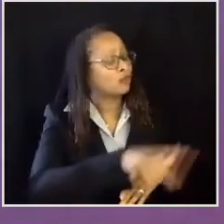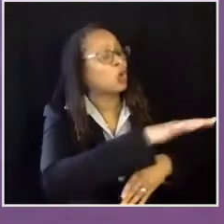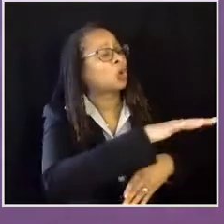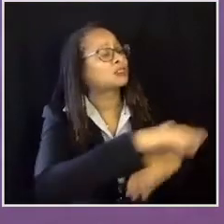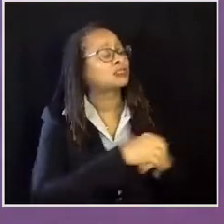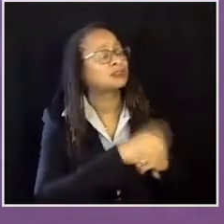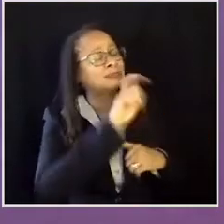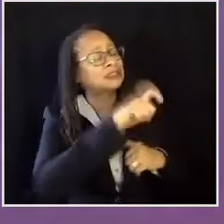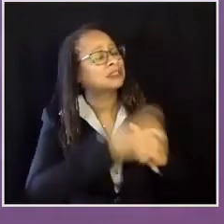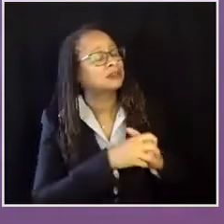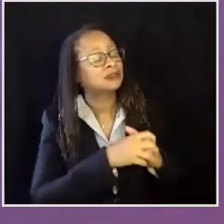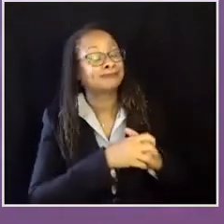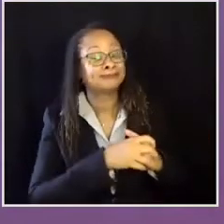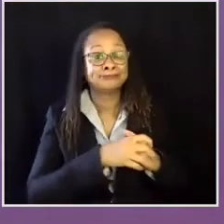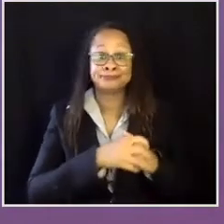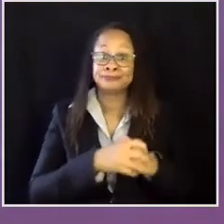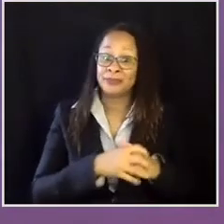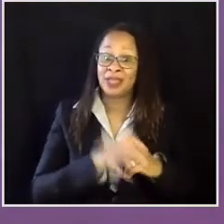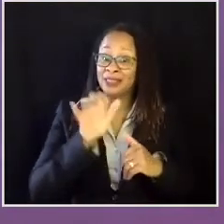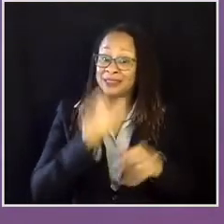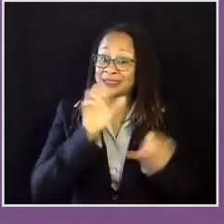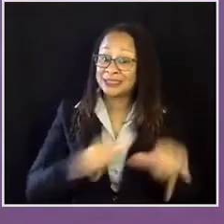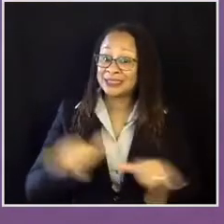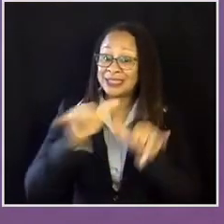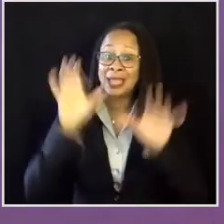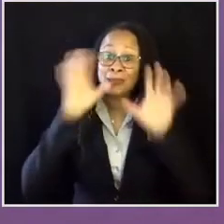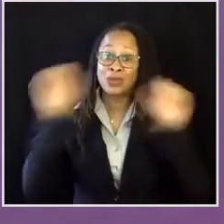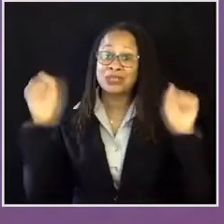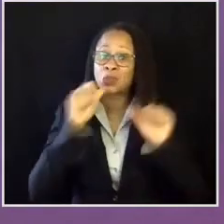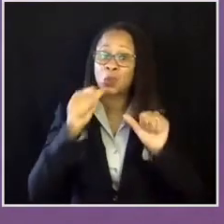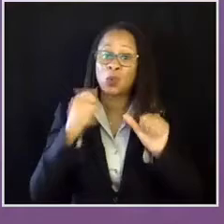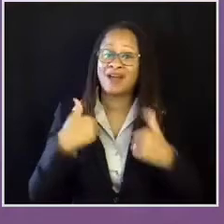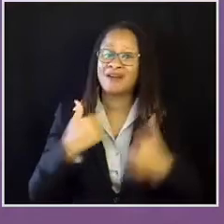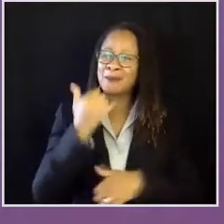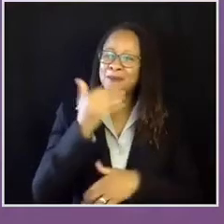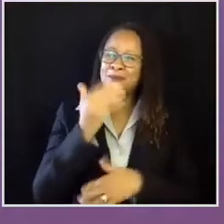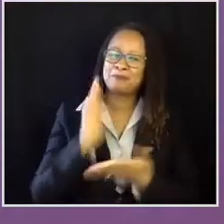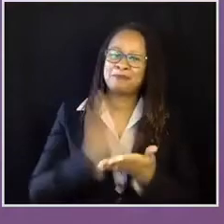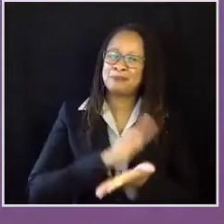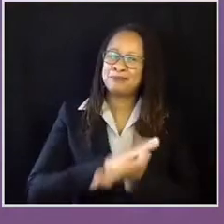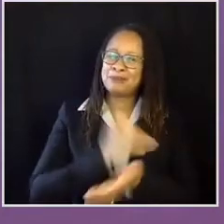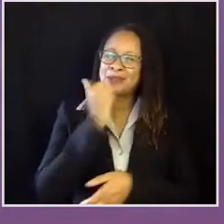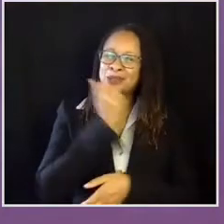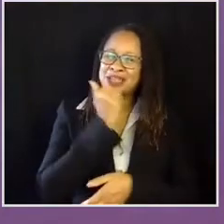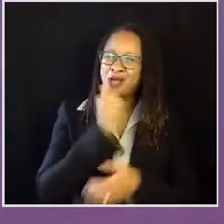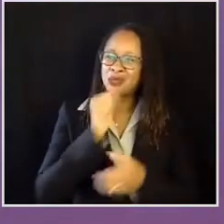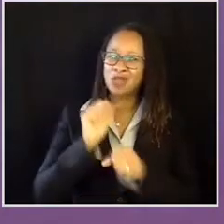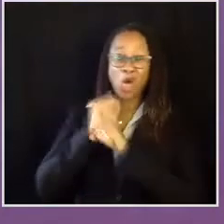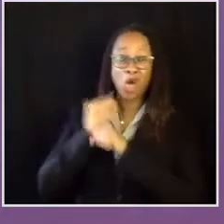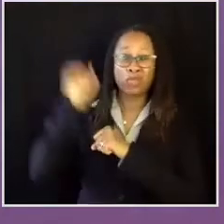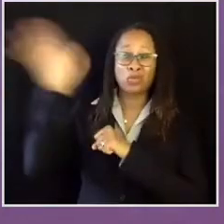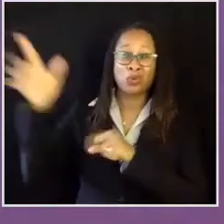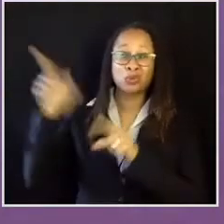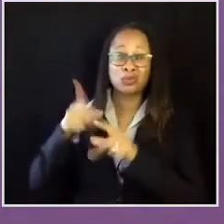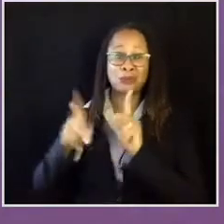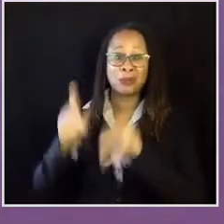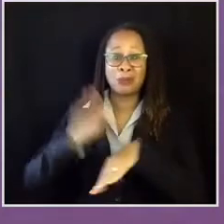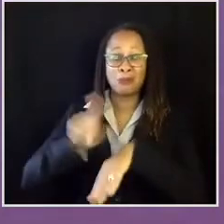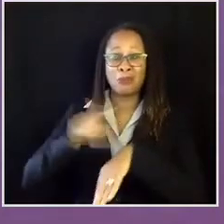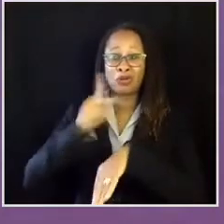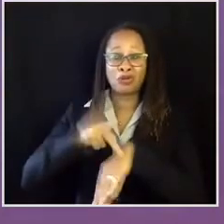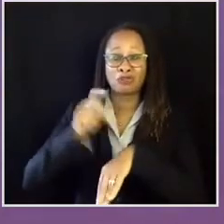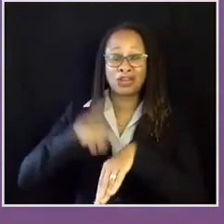This is the same president who threw paper towels on the people of Puerto Rico instead of truly helping them recover and